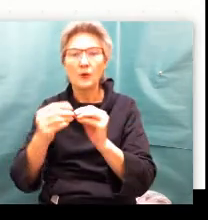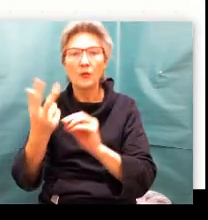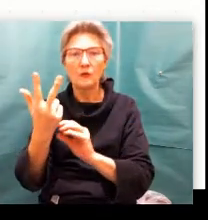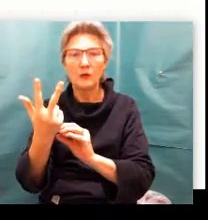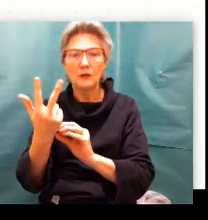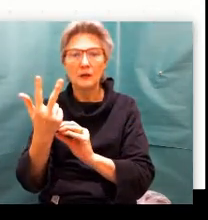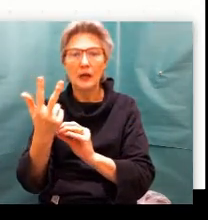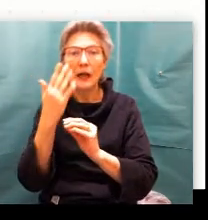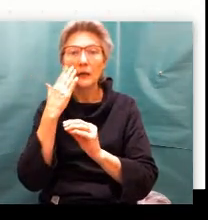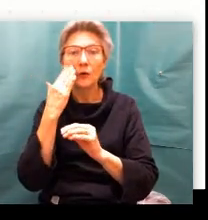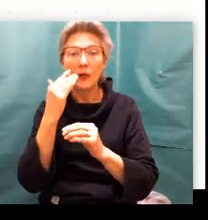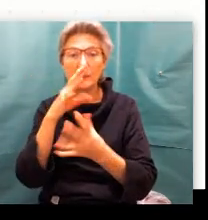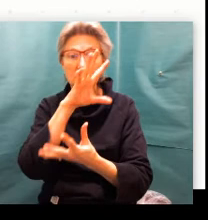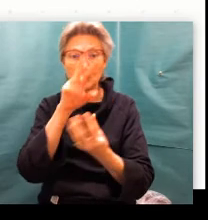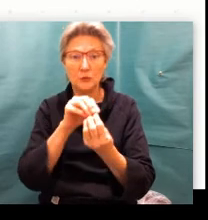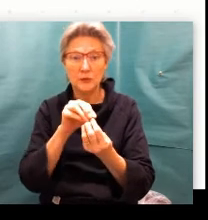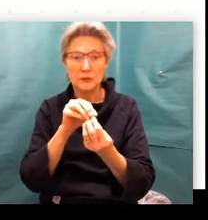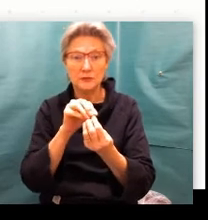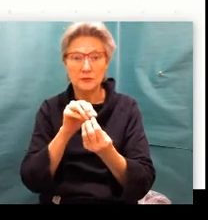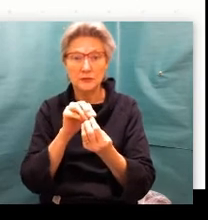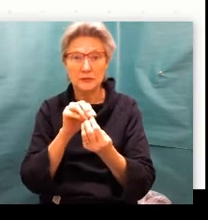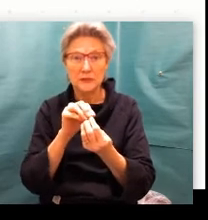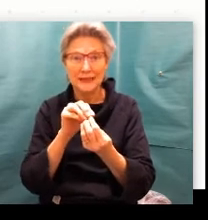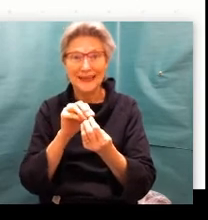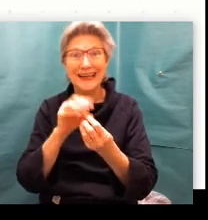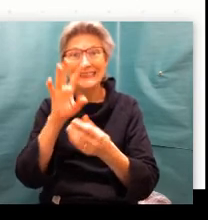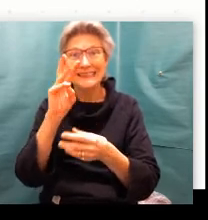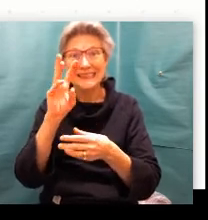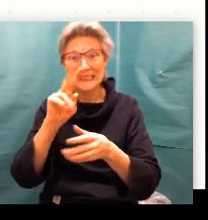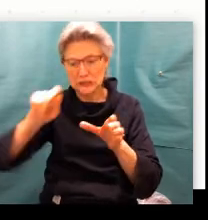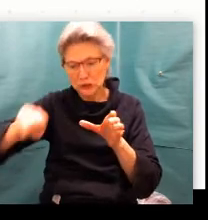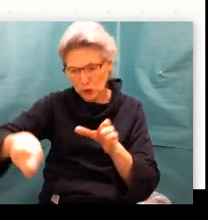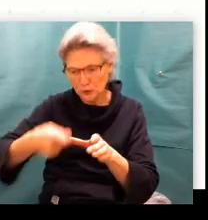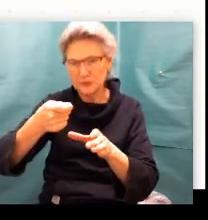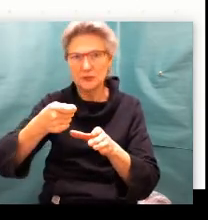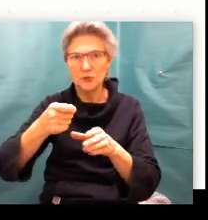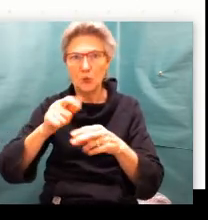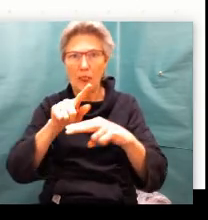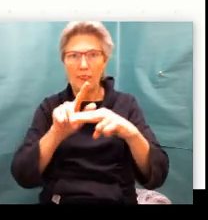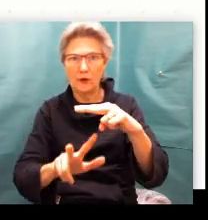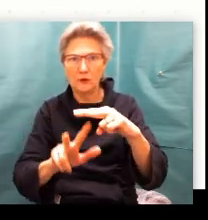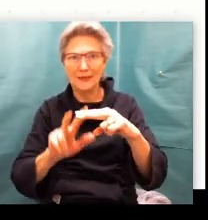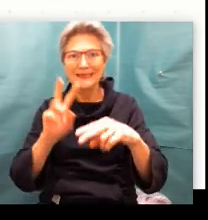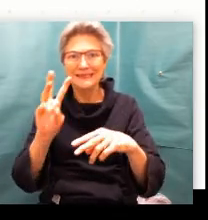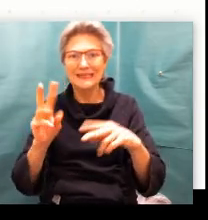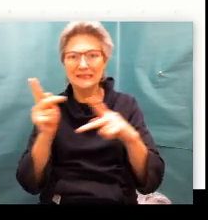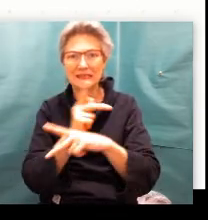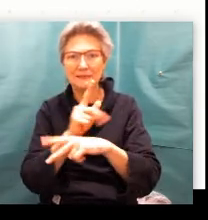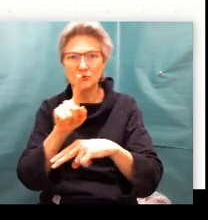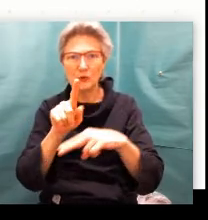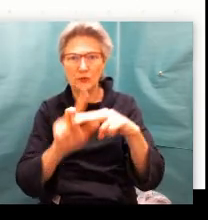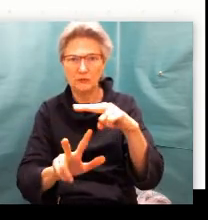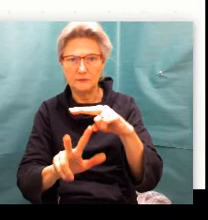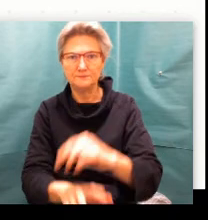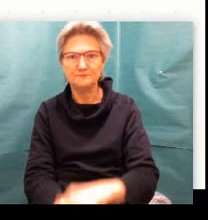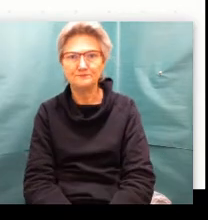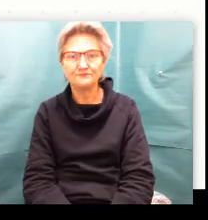know that my total here, now I have 6 1/3 parts. So I'm going to multiply